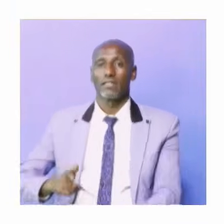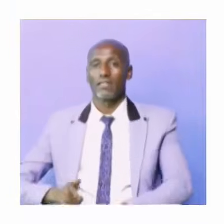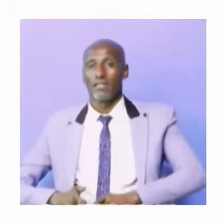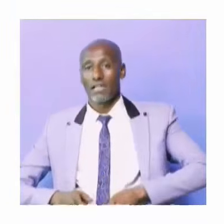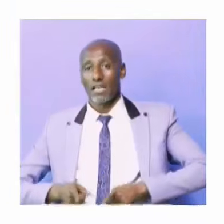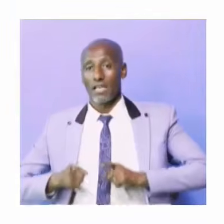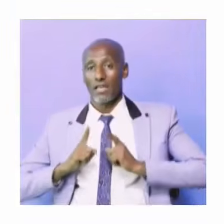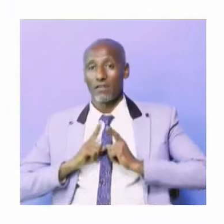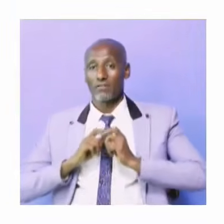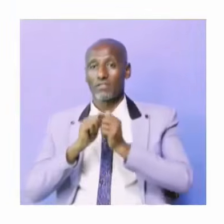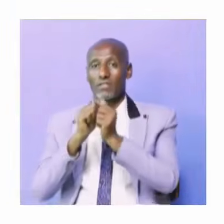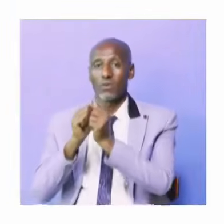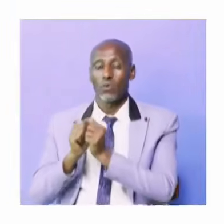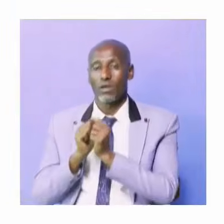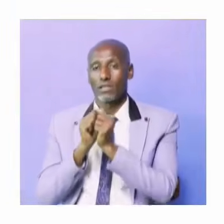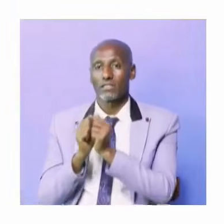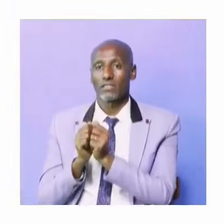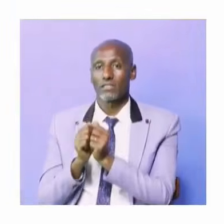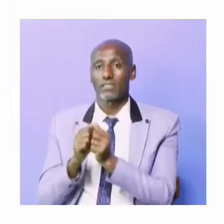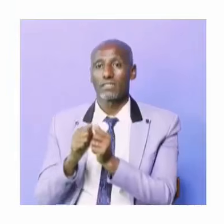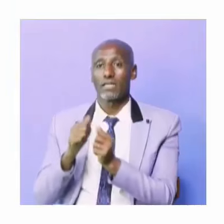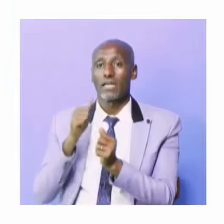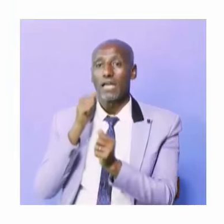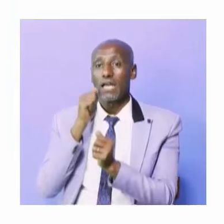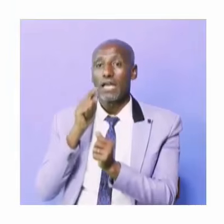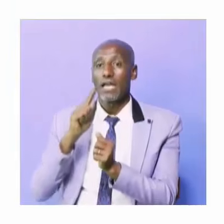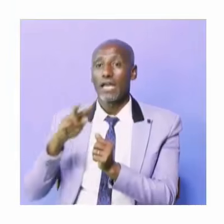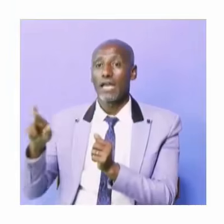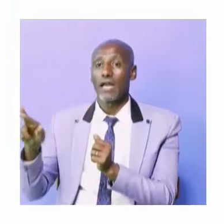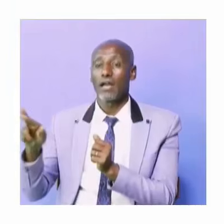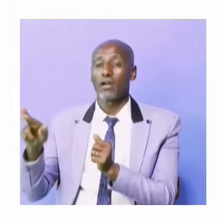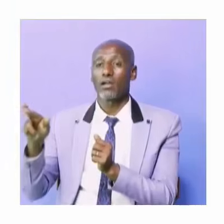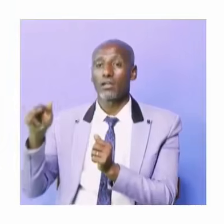with her brother.